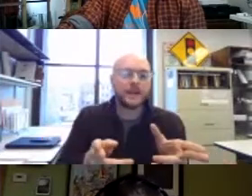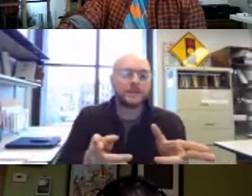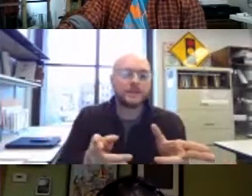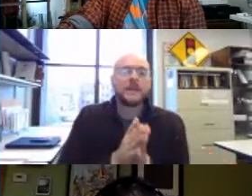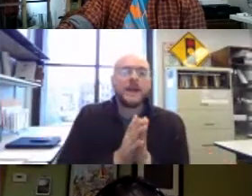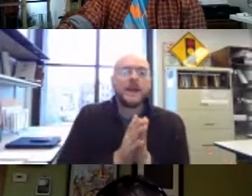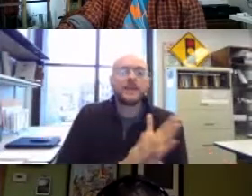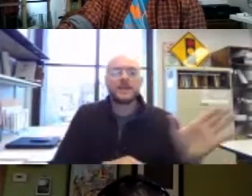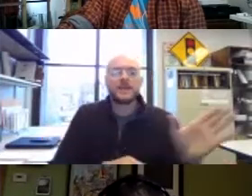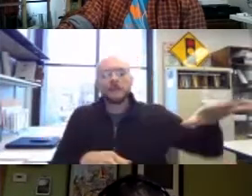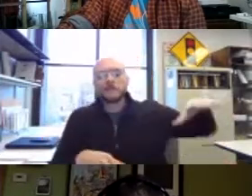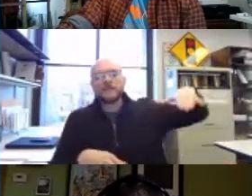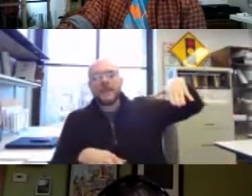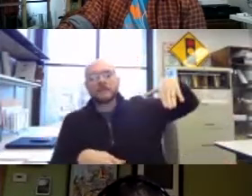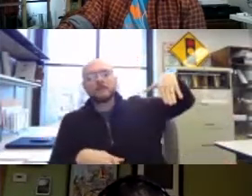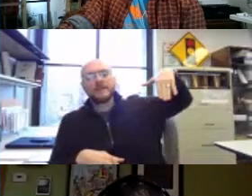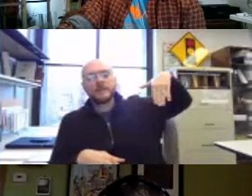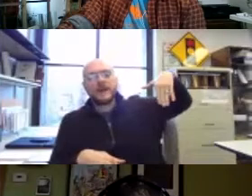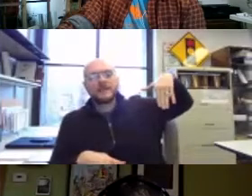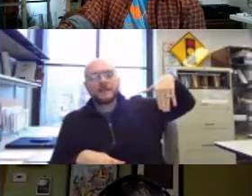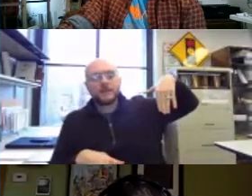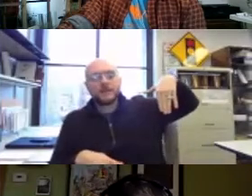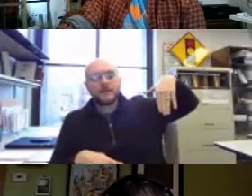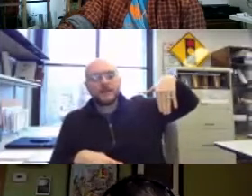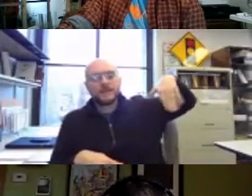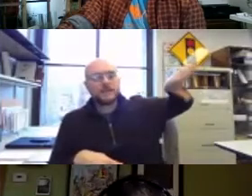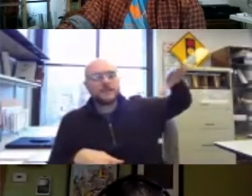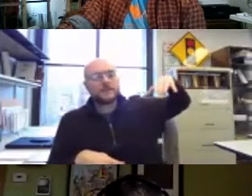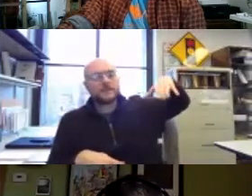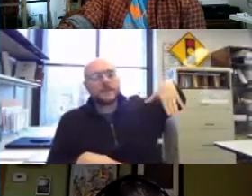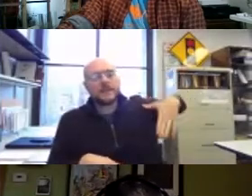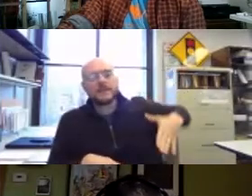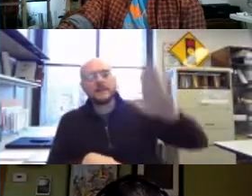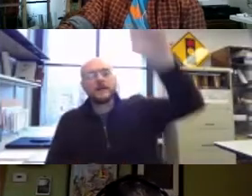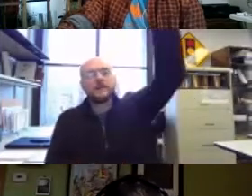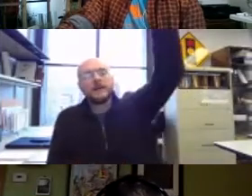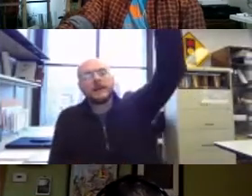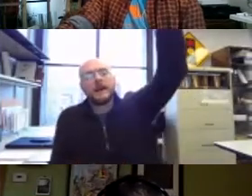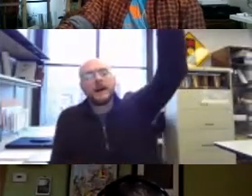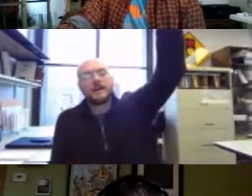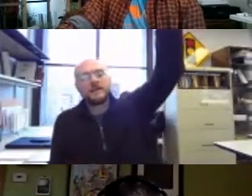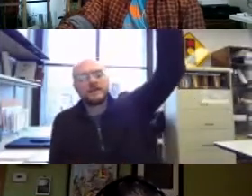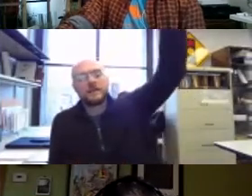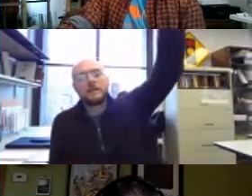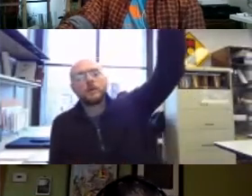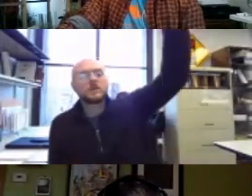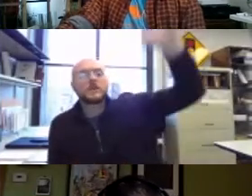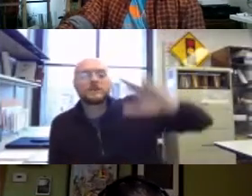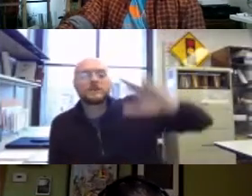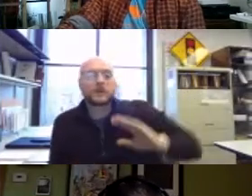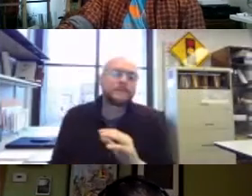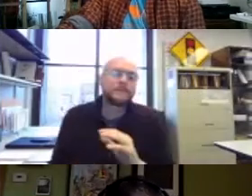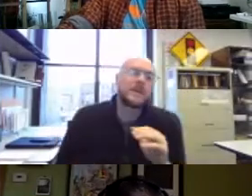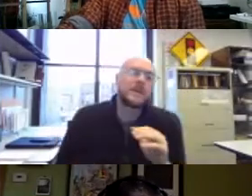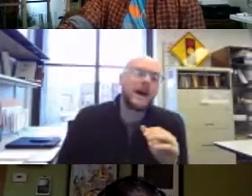each direction. There's a little bit of a hill as you pass the post office facility, and you come up, you come up towards